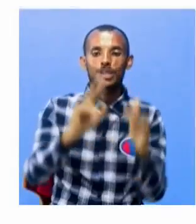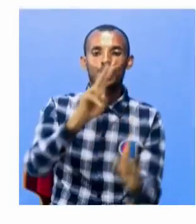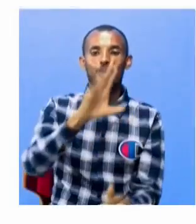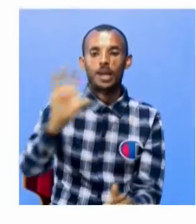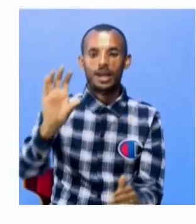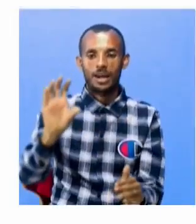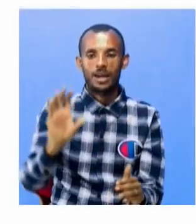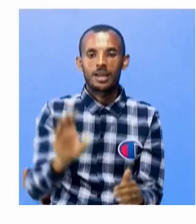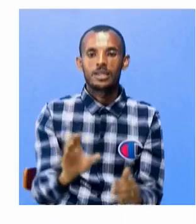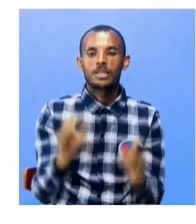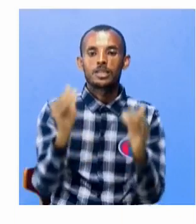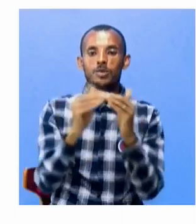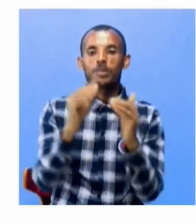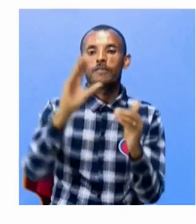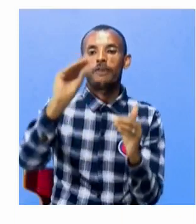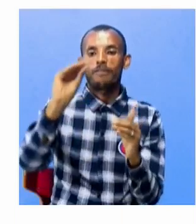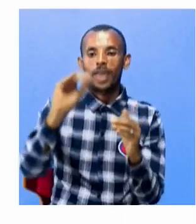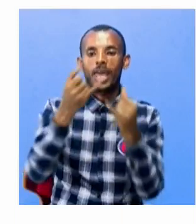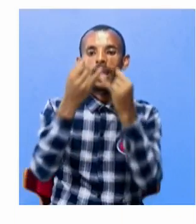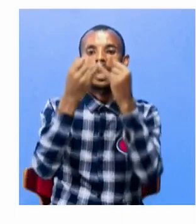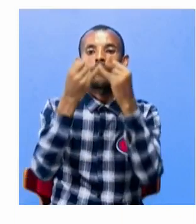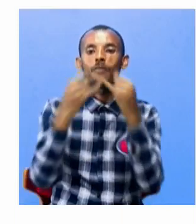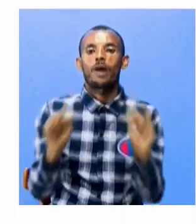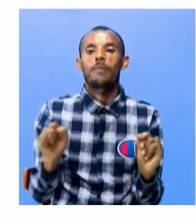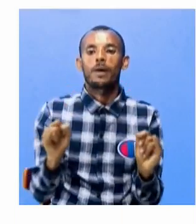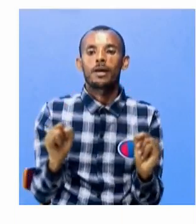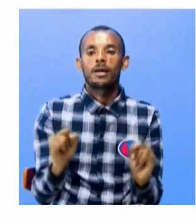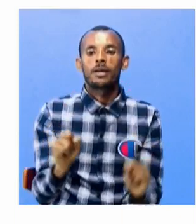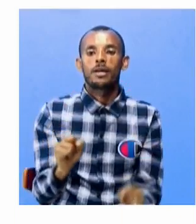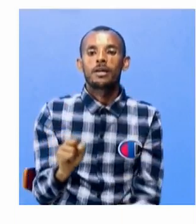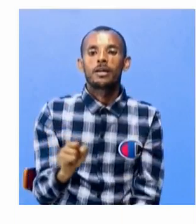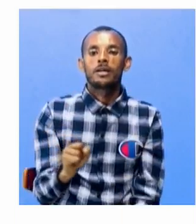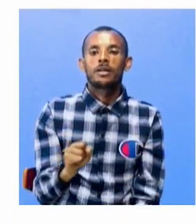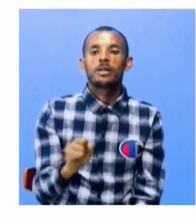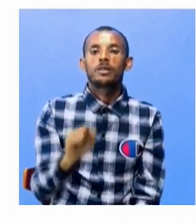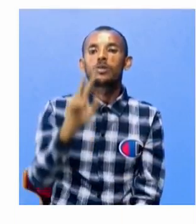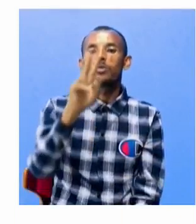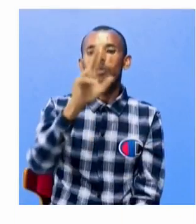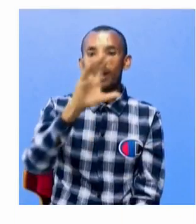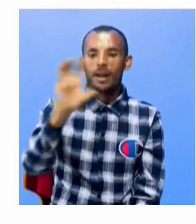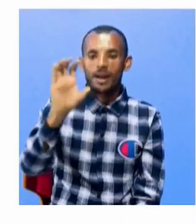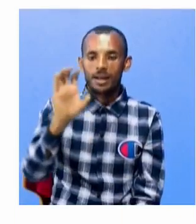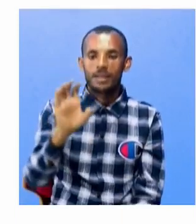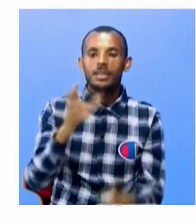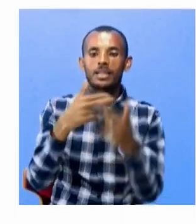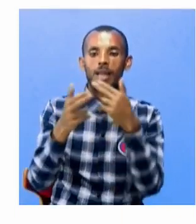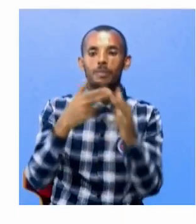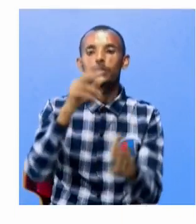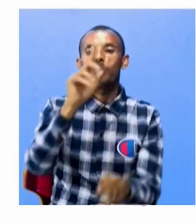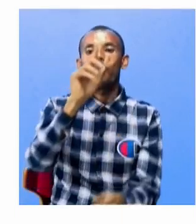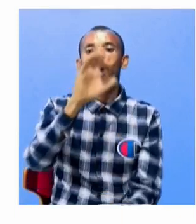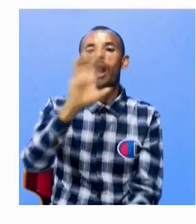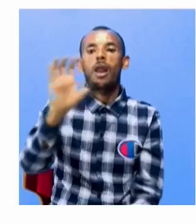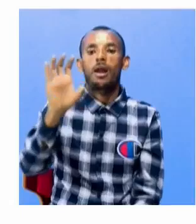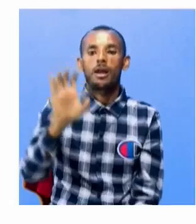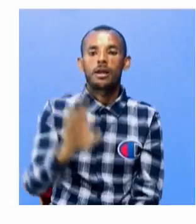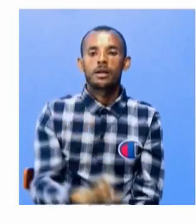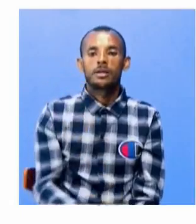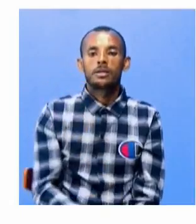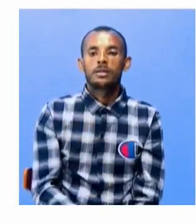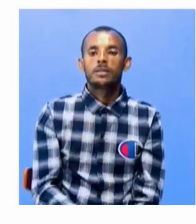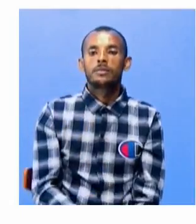this, 50, divided by 200 times